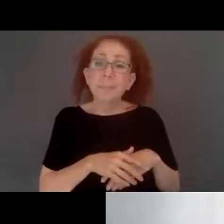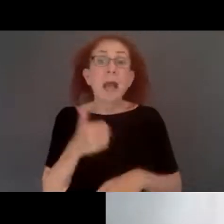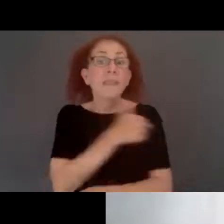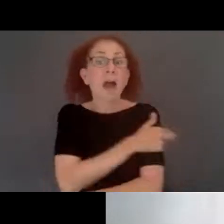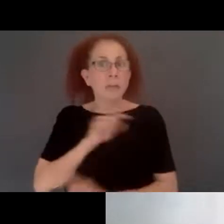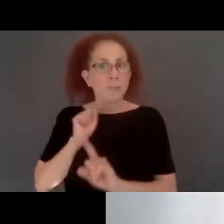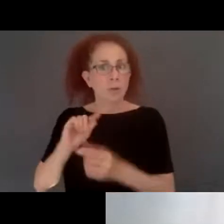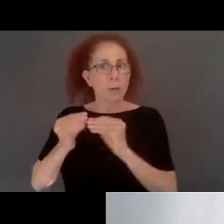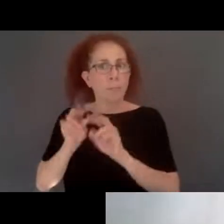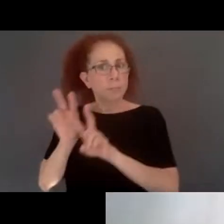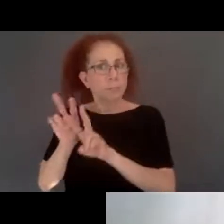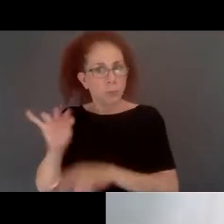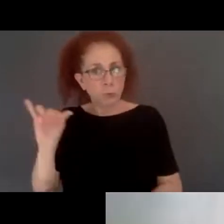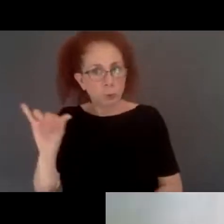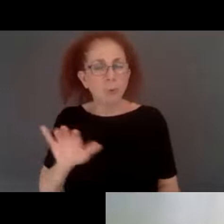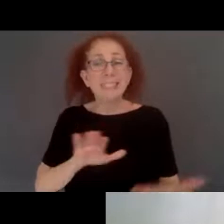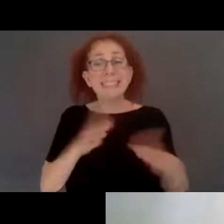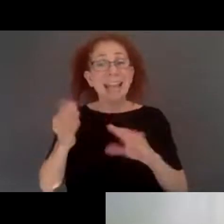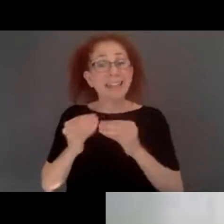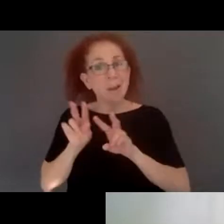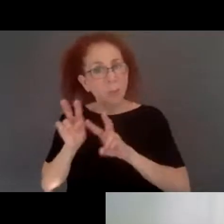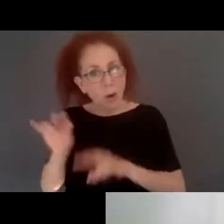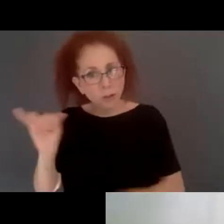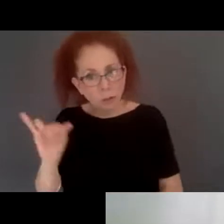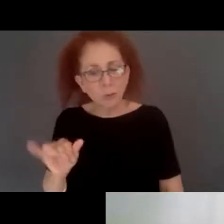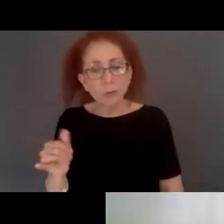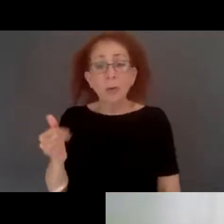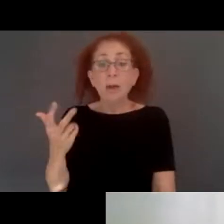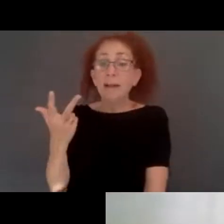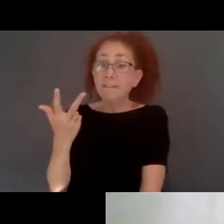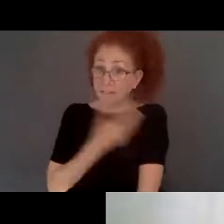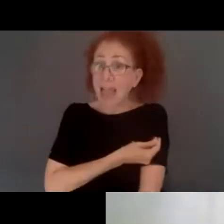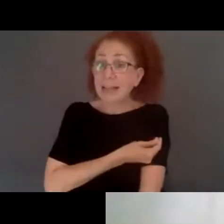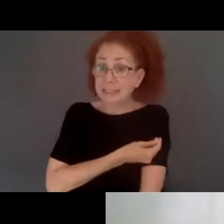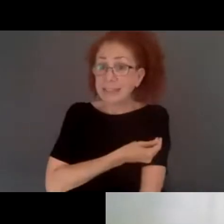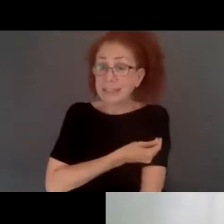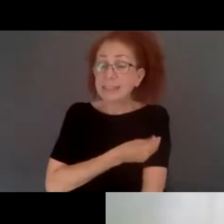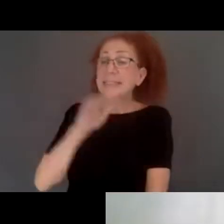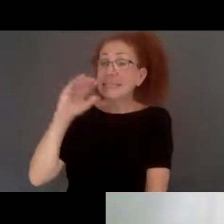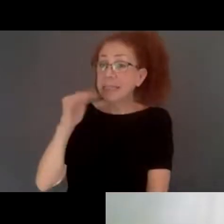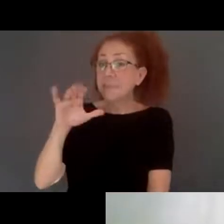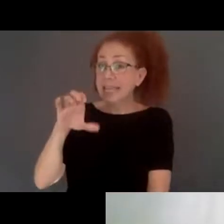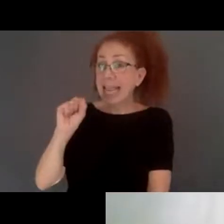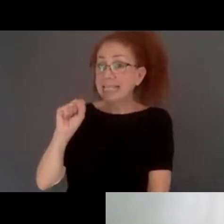hospitalizations and deaths, because with the vaccine, we do see milder cases.